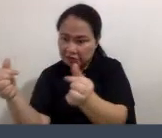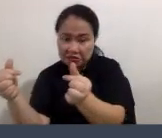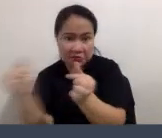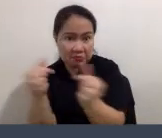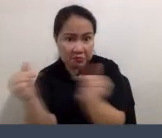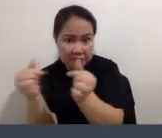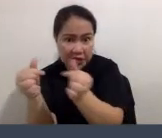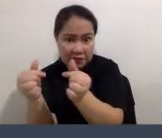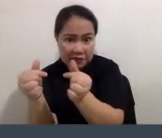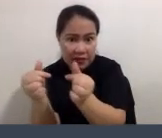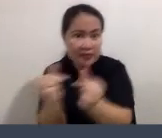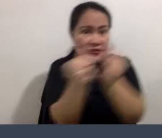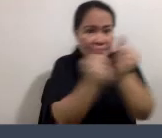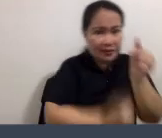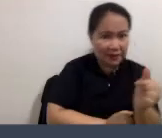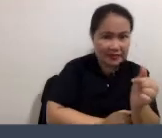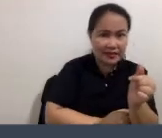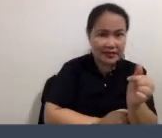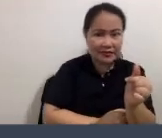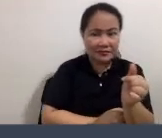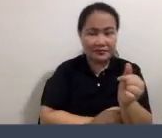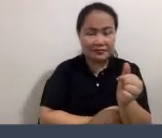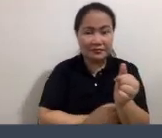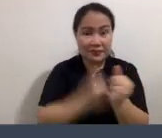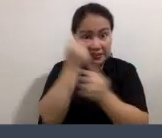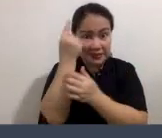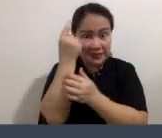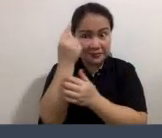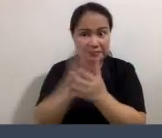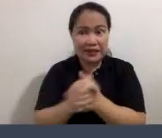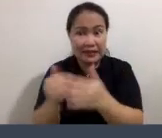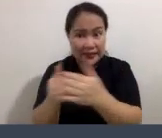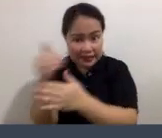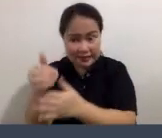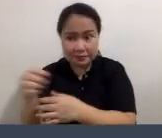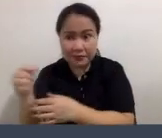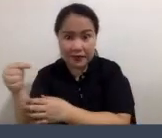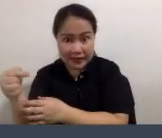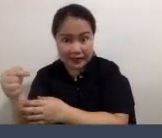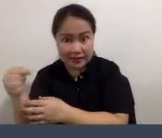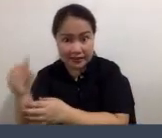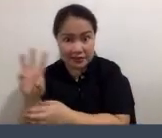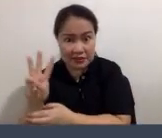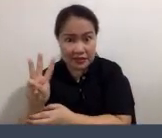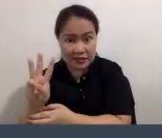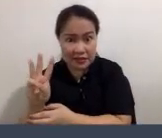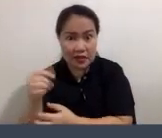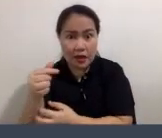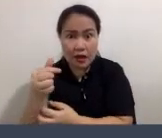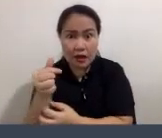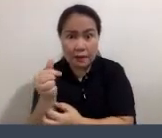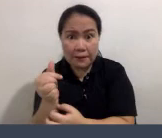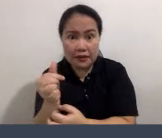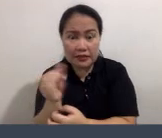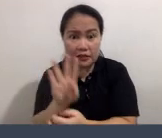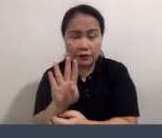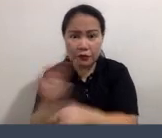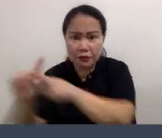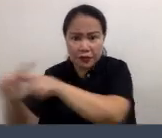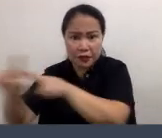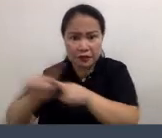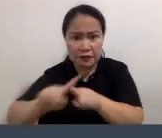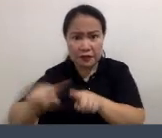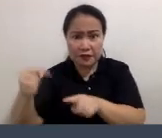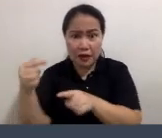sign? Okay, so pareho silang positive. So your answer is positive 7. Next, negative 6 and positive 4.